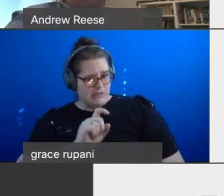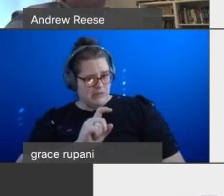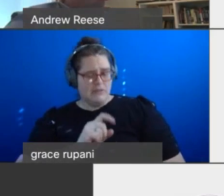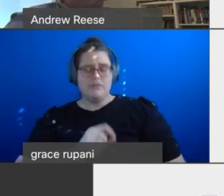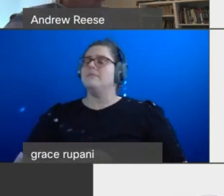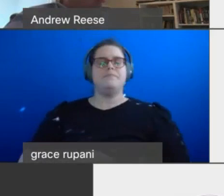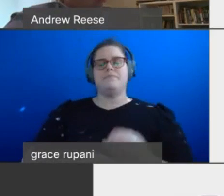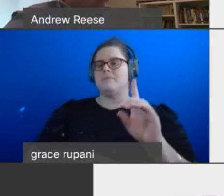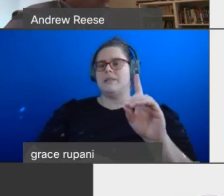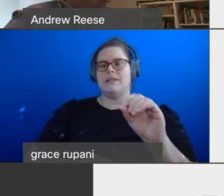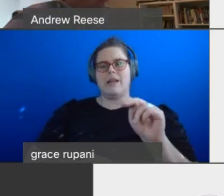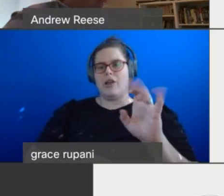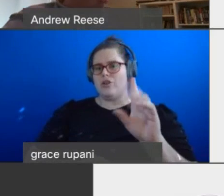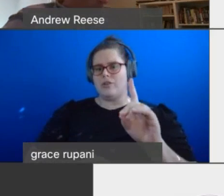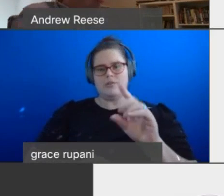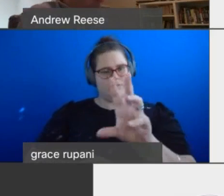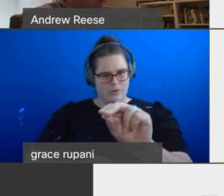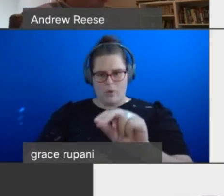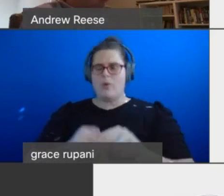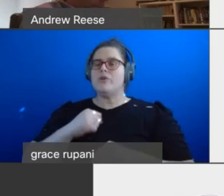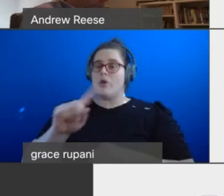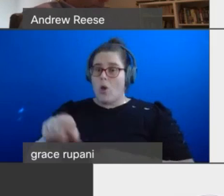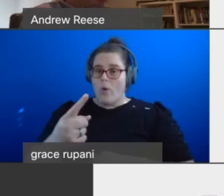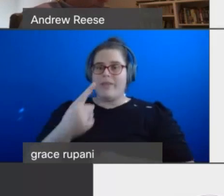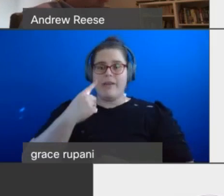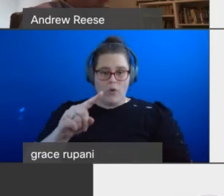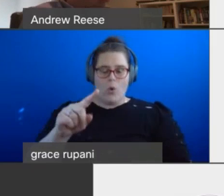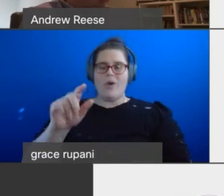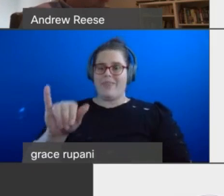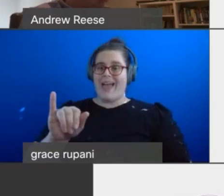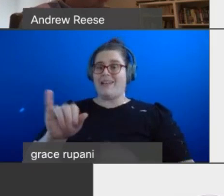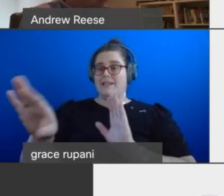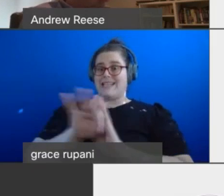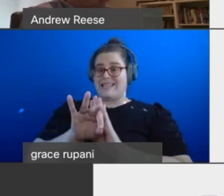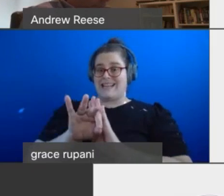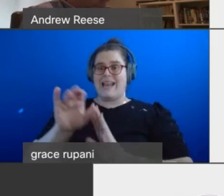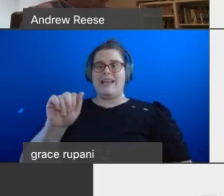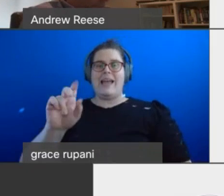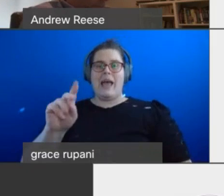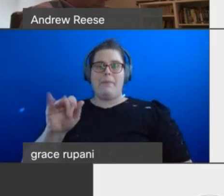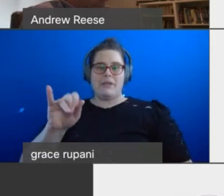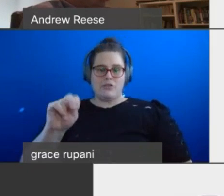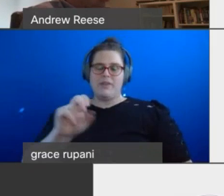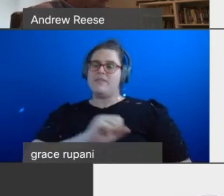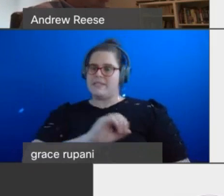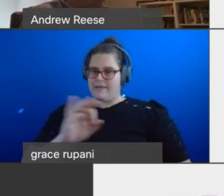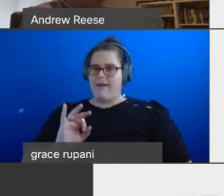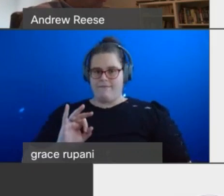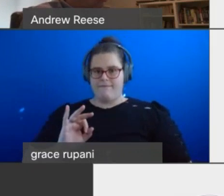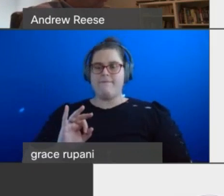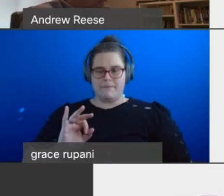the role of the administrative staff that you designate to be the administrator, I'm sorry, and